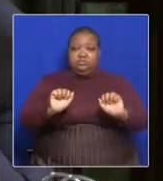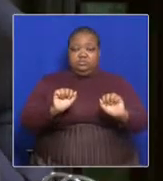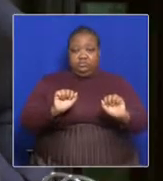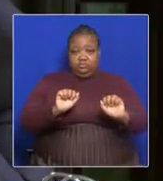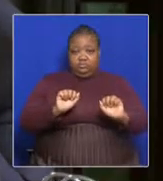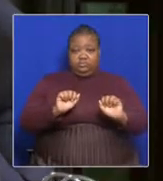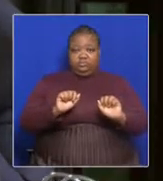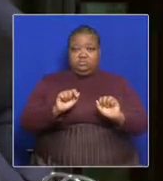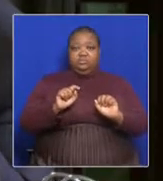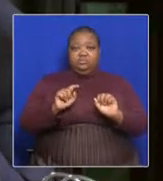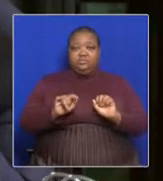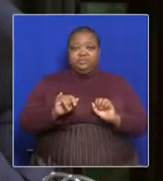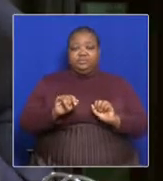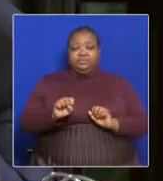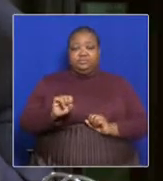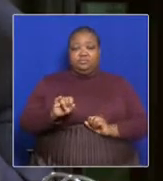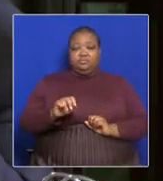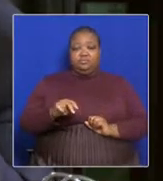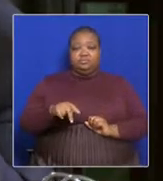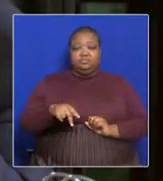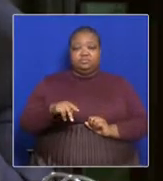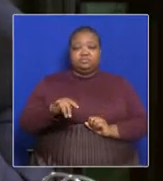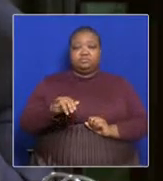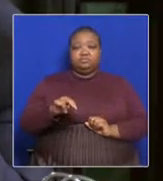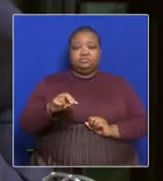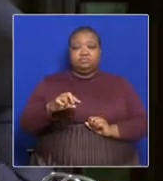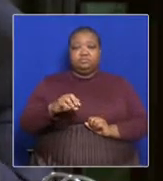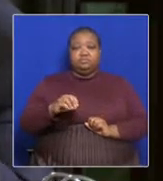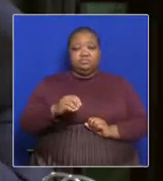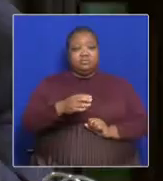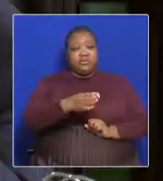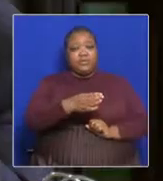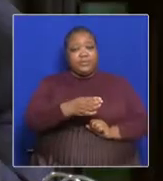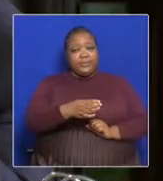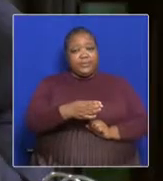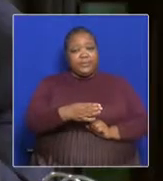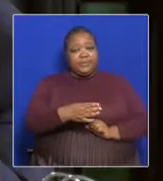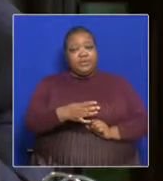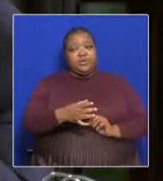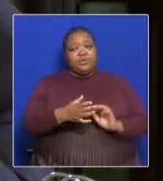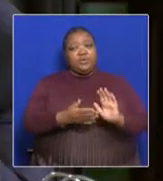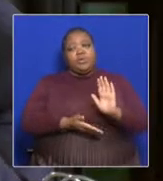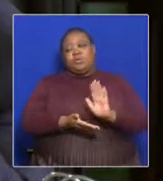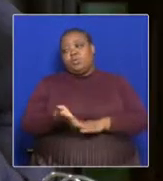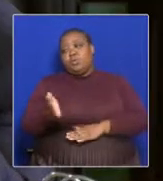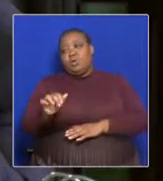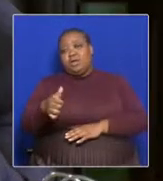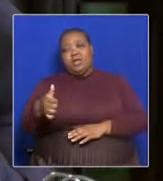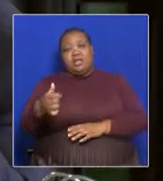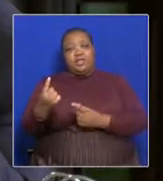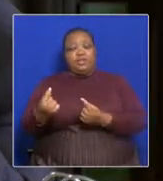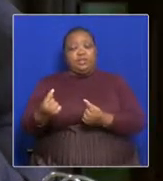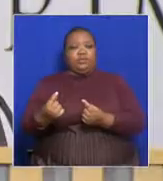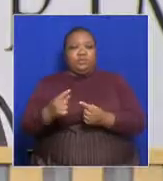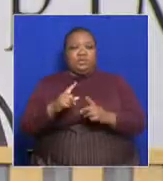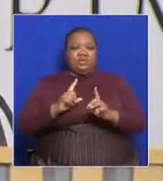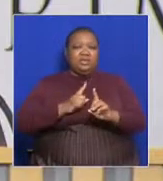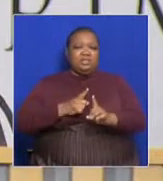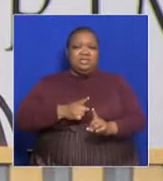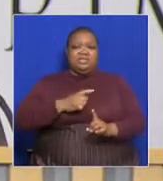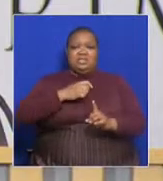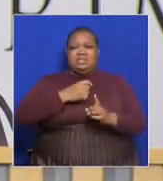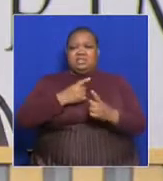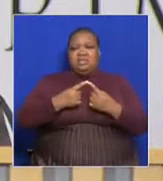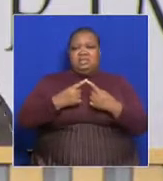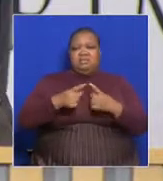Isipingo were not at Isipingo, had gone on whatever. So that's not an answer to my question. Why did you